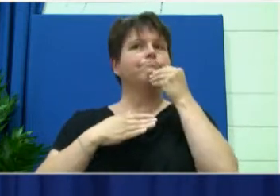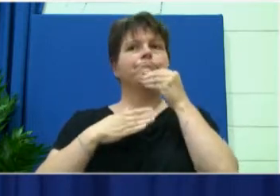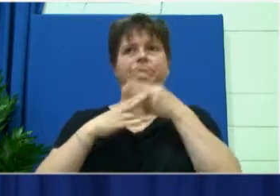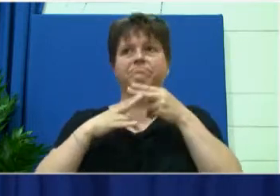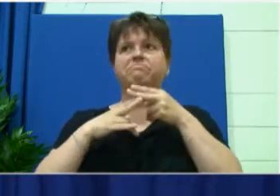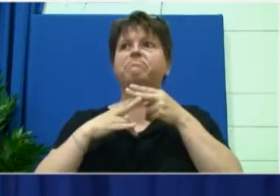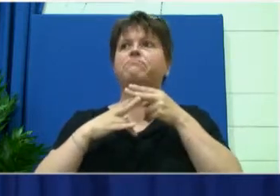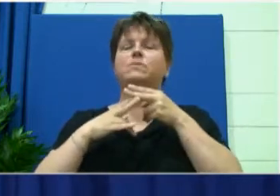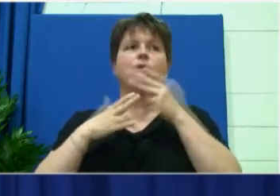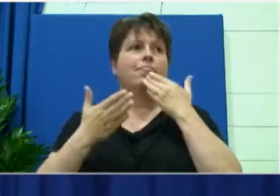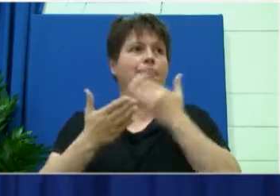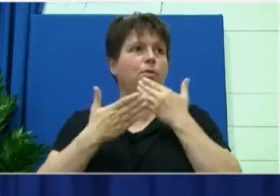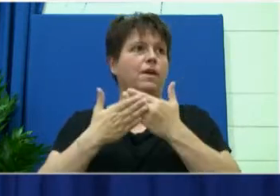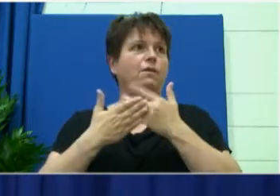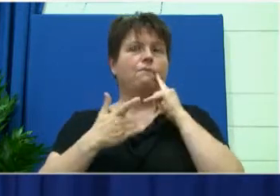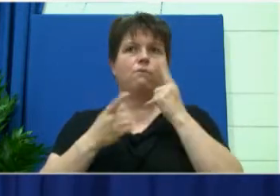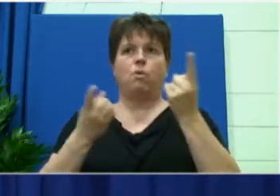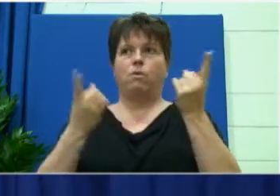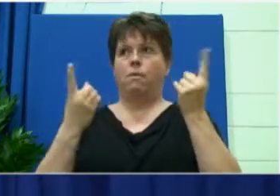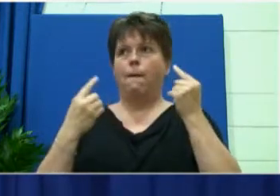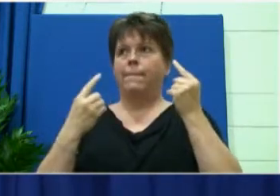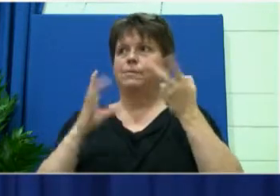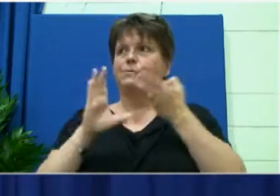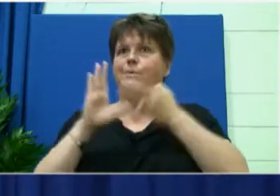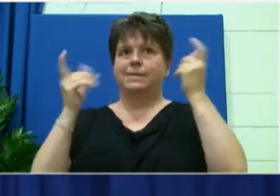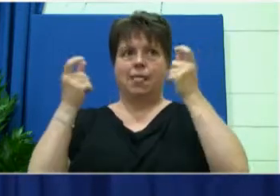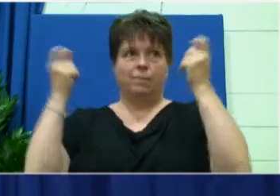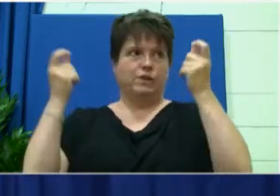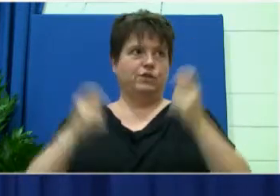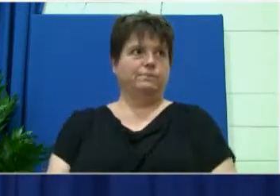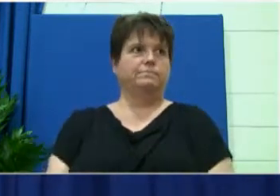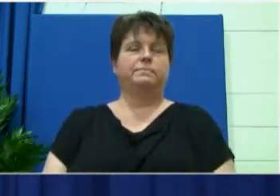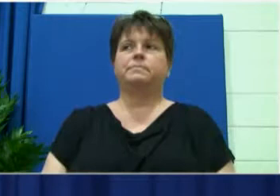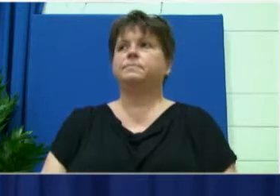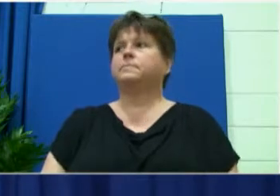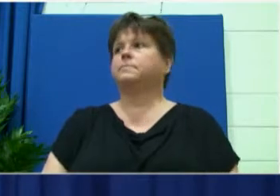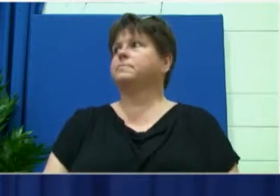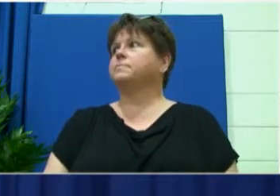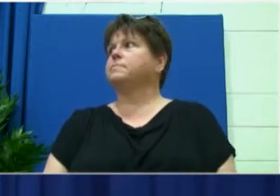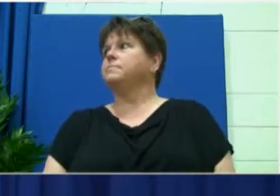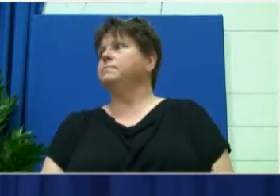again, thank you very much for joining us.